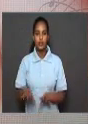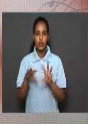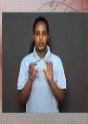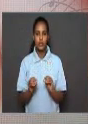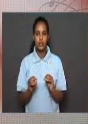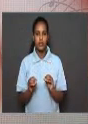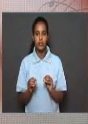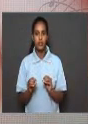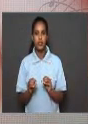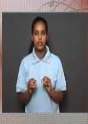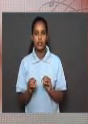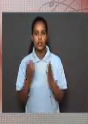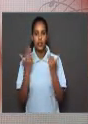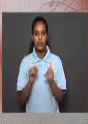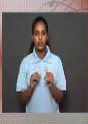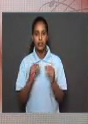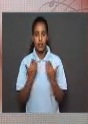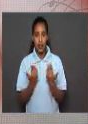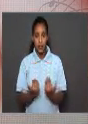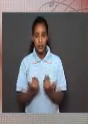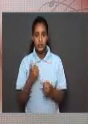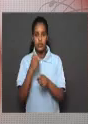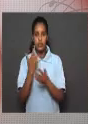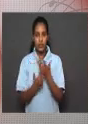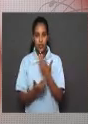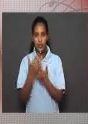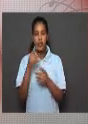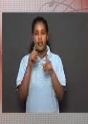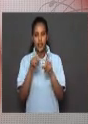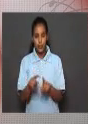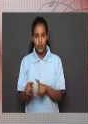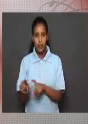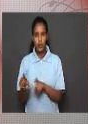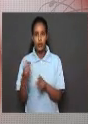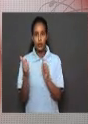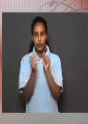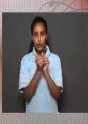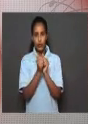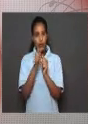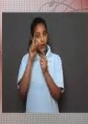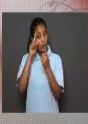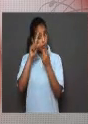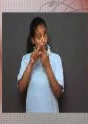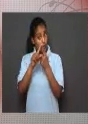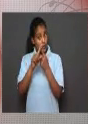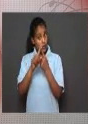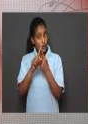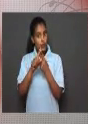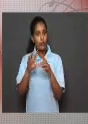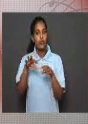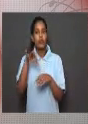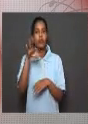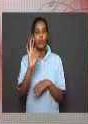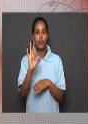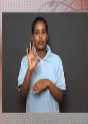Students, let us now discuss an experiment with the objective to investigate